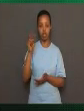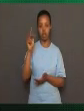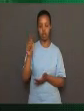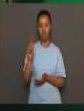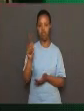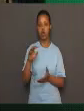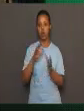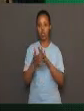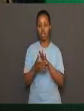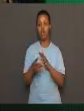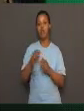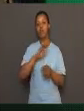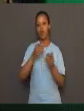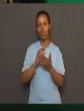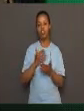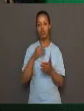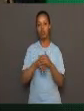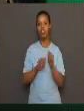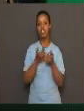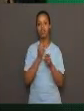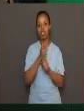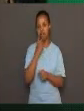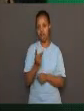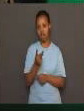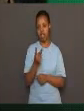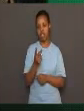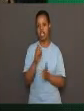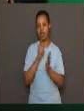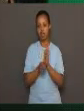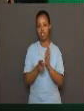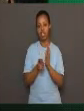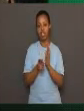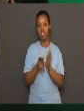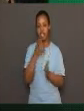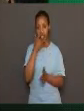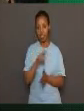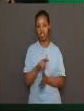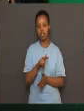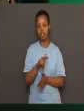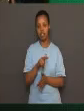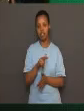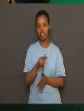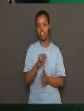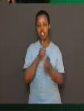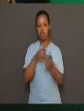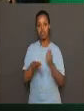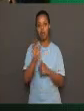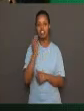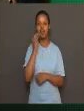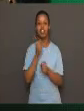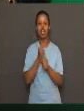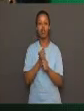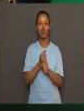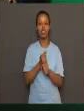us. Consider children completing homework to earn a reward from a parent